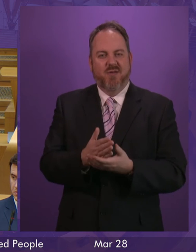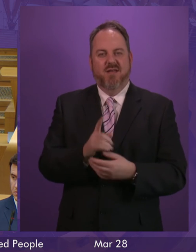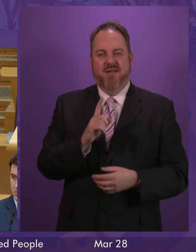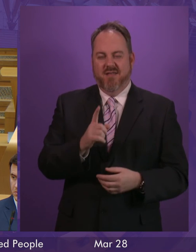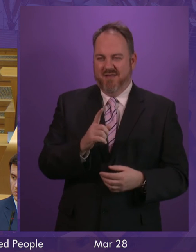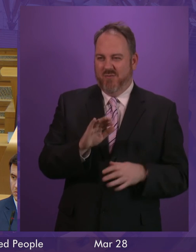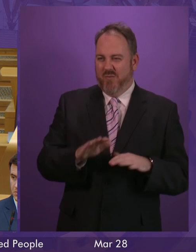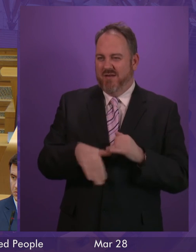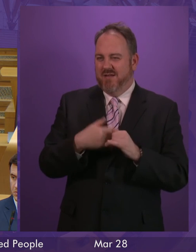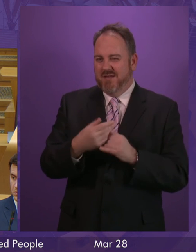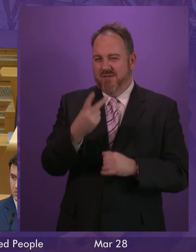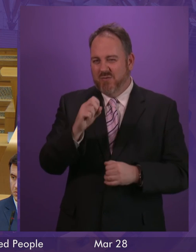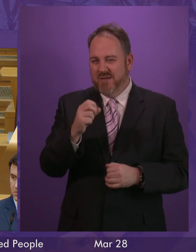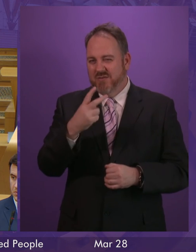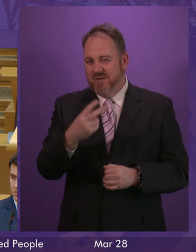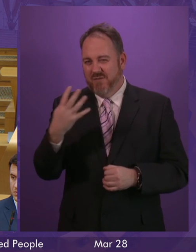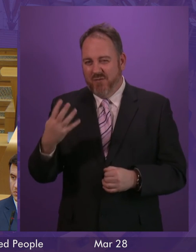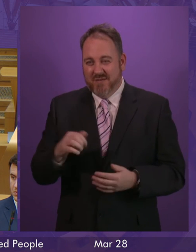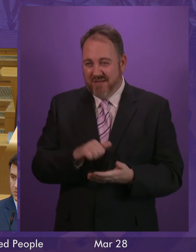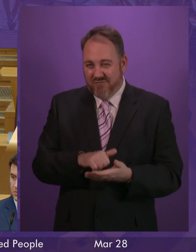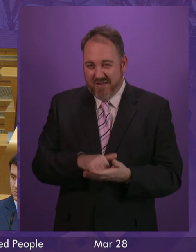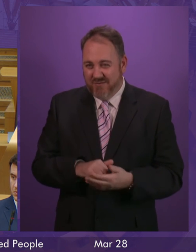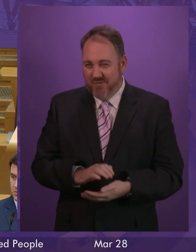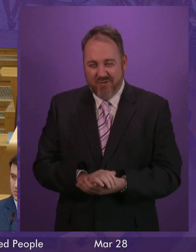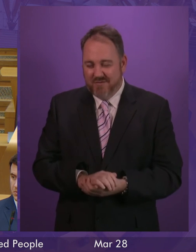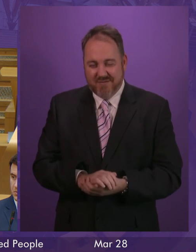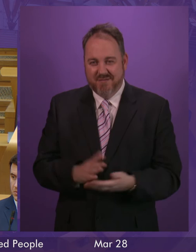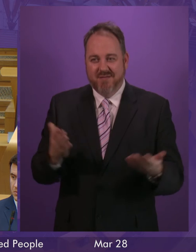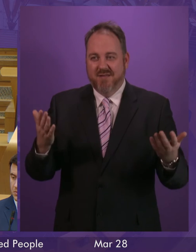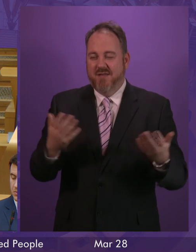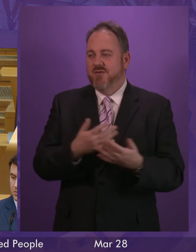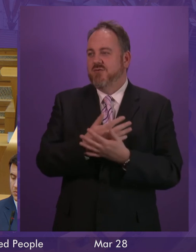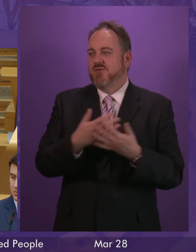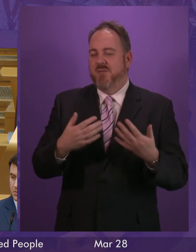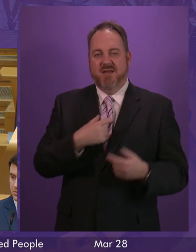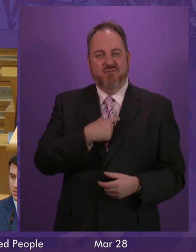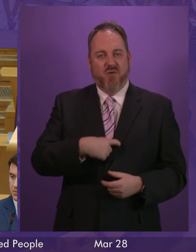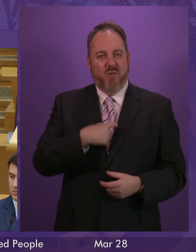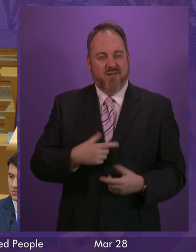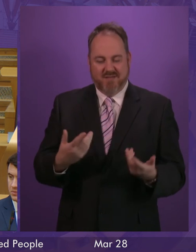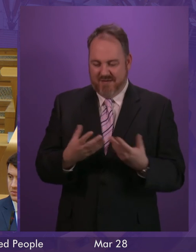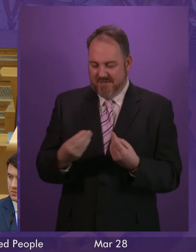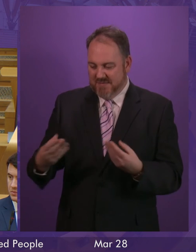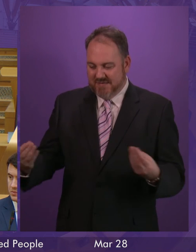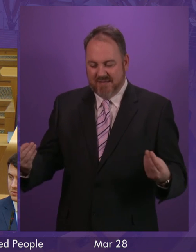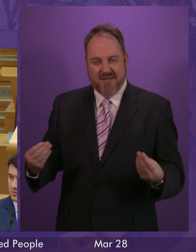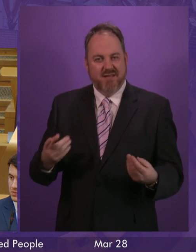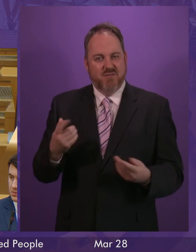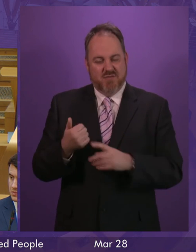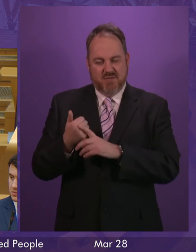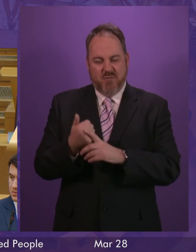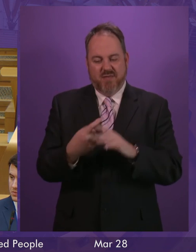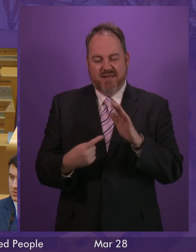2024? Is it right that we have so many unfilled posts that were so vital to the key to life strategy?